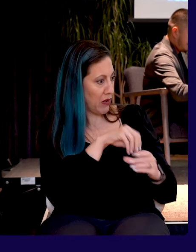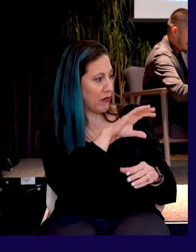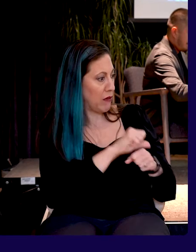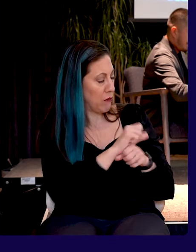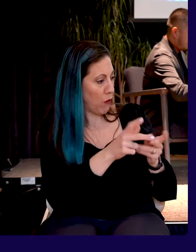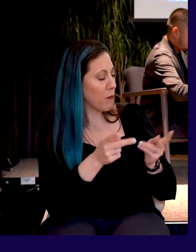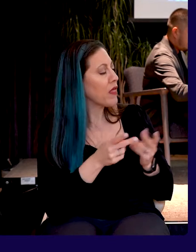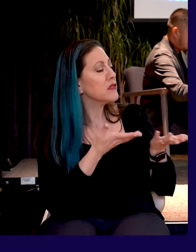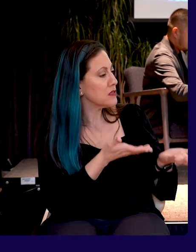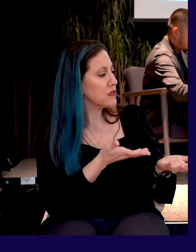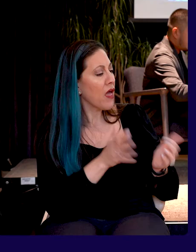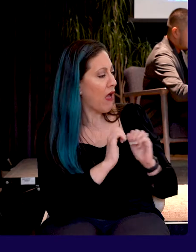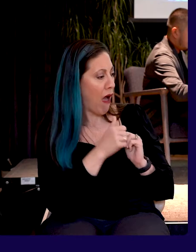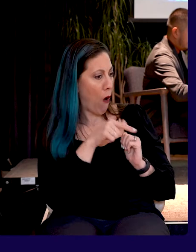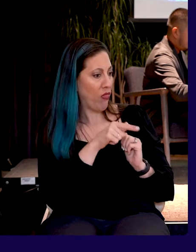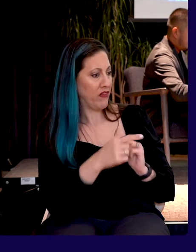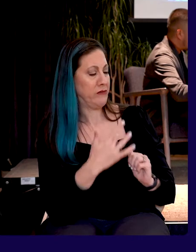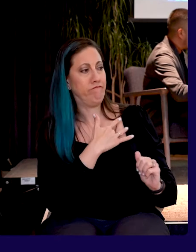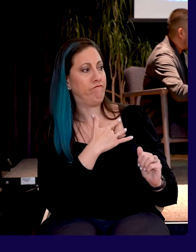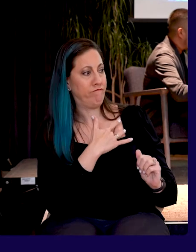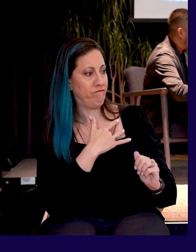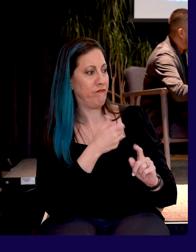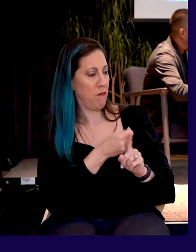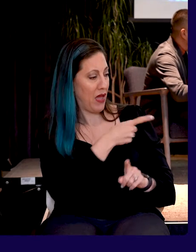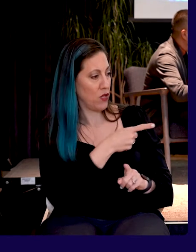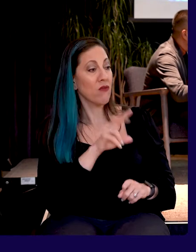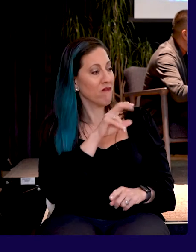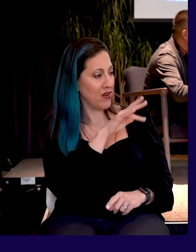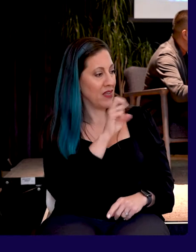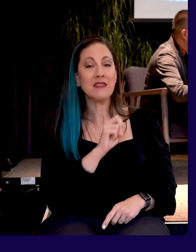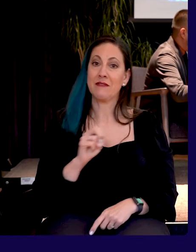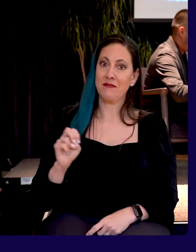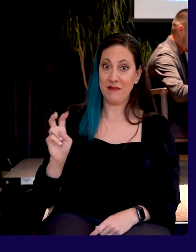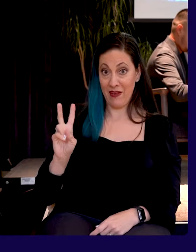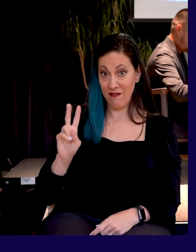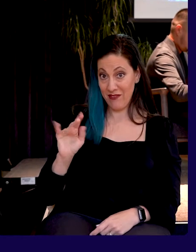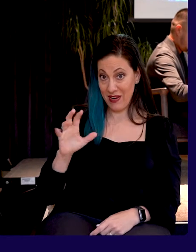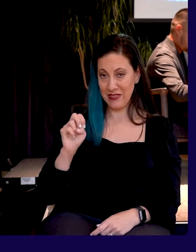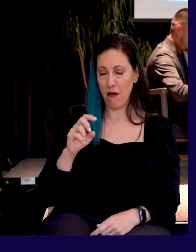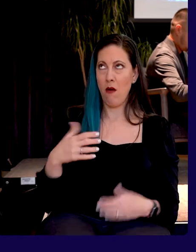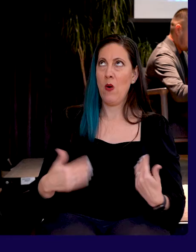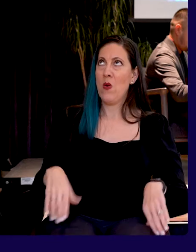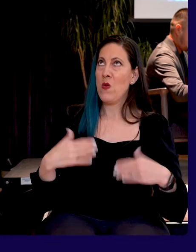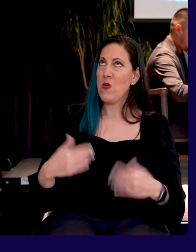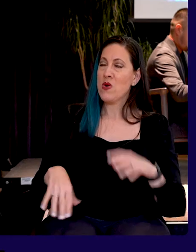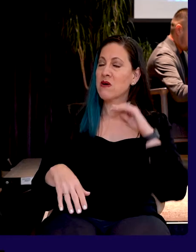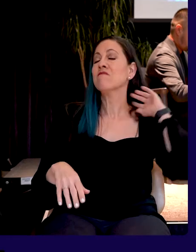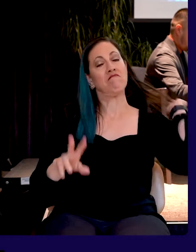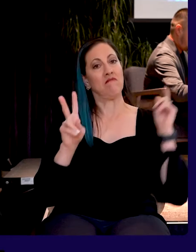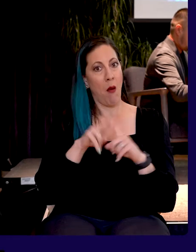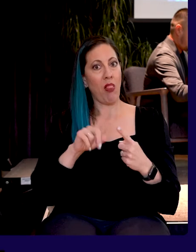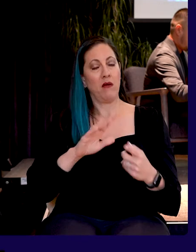workplaces, how is this resonating? We'll start with Venice. This is resonating so much with me. I know we spoke